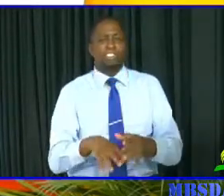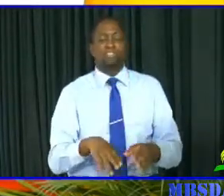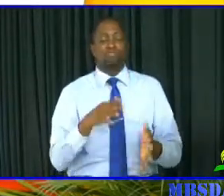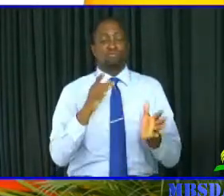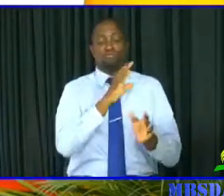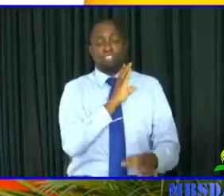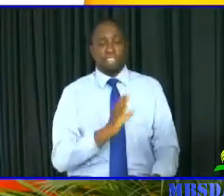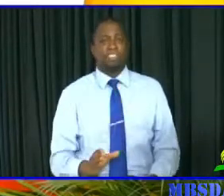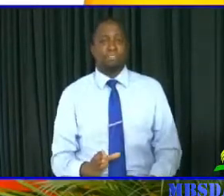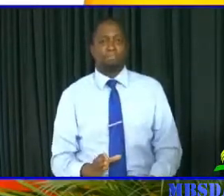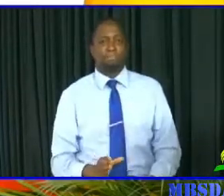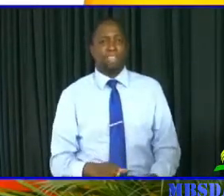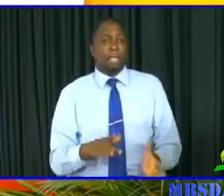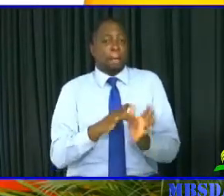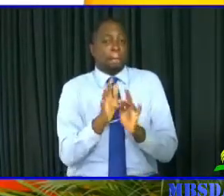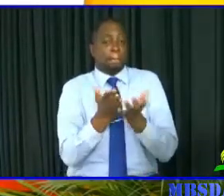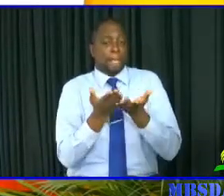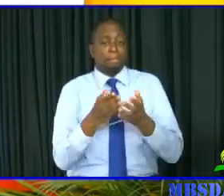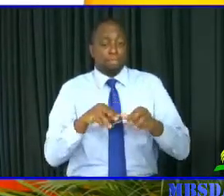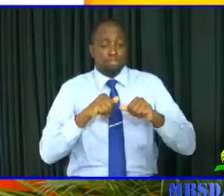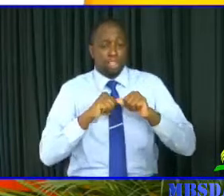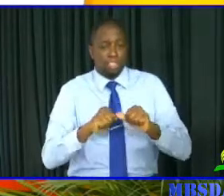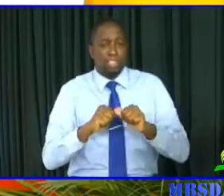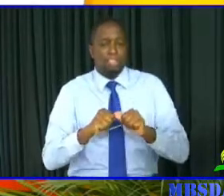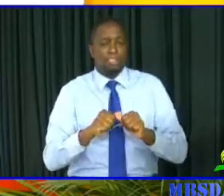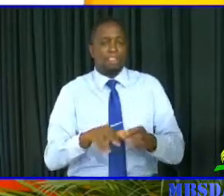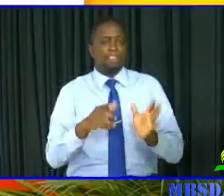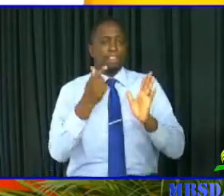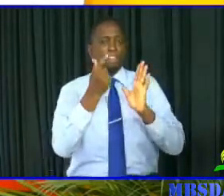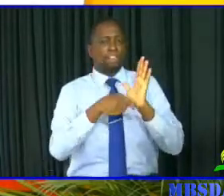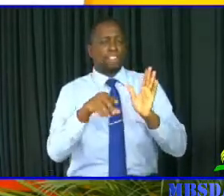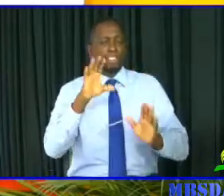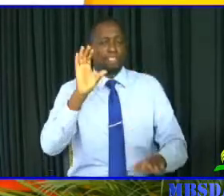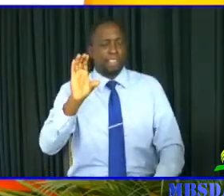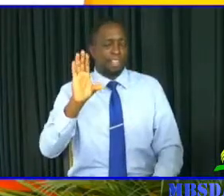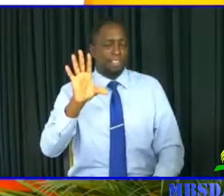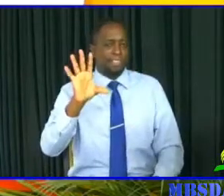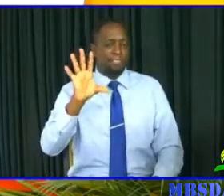of Jesus Christ. The Bible continues in verse 5.